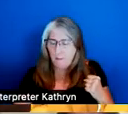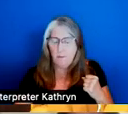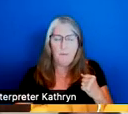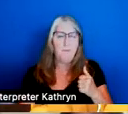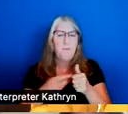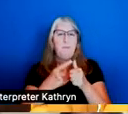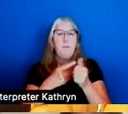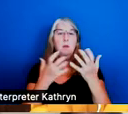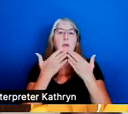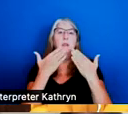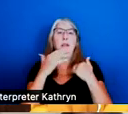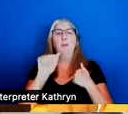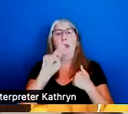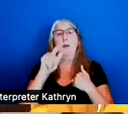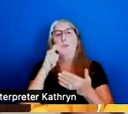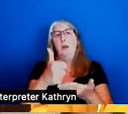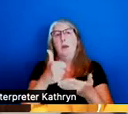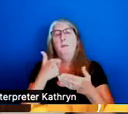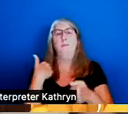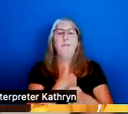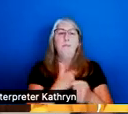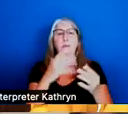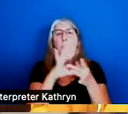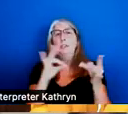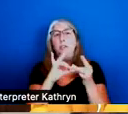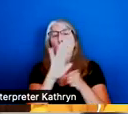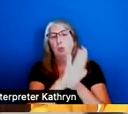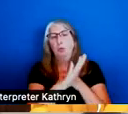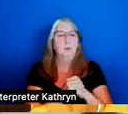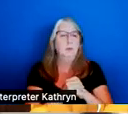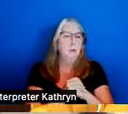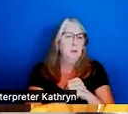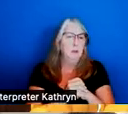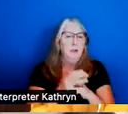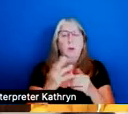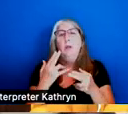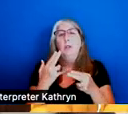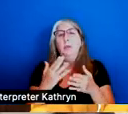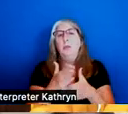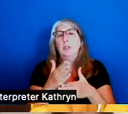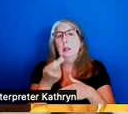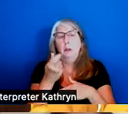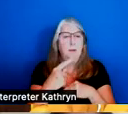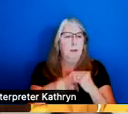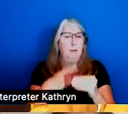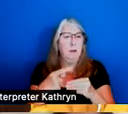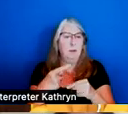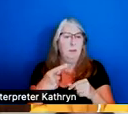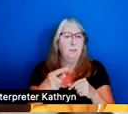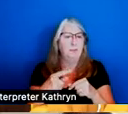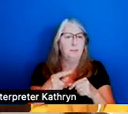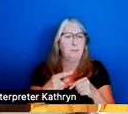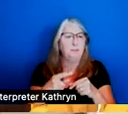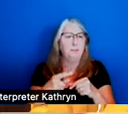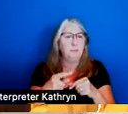have heard from you today. I want to share a little bit about Esperanza, and in that way share a little bit